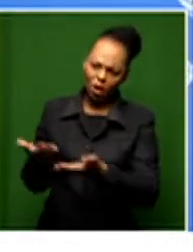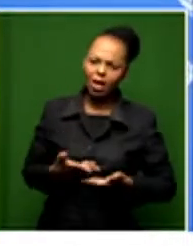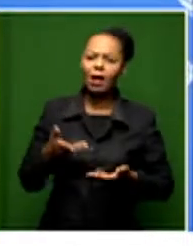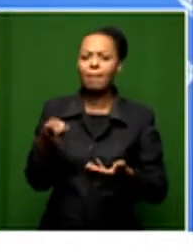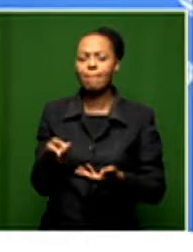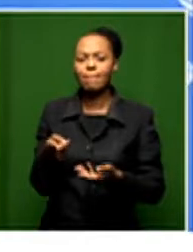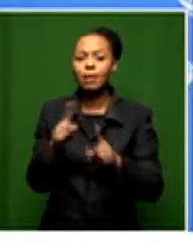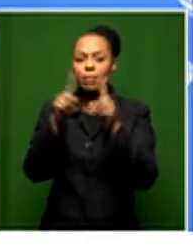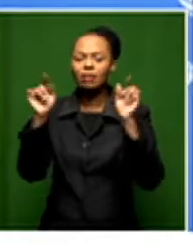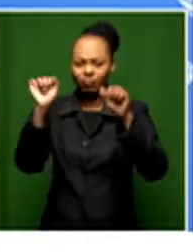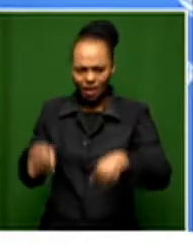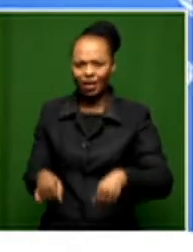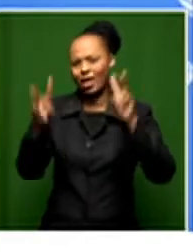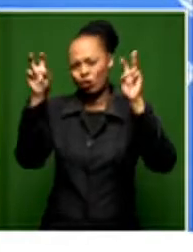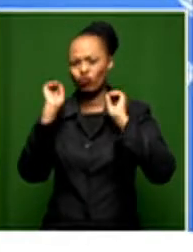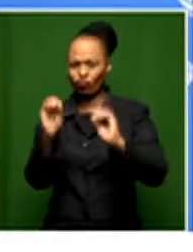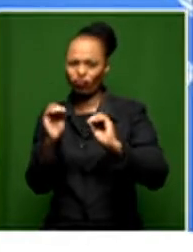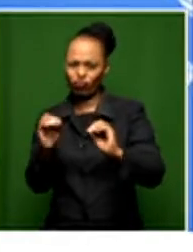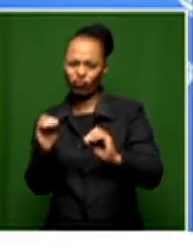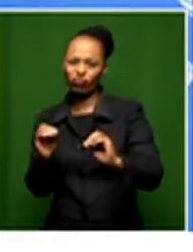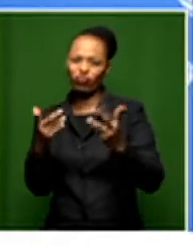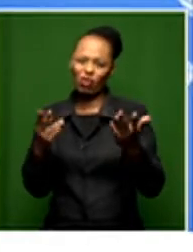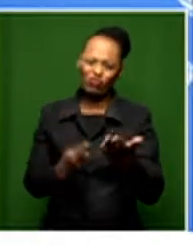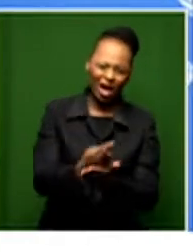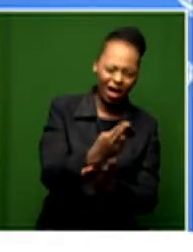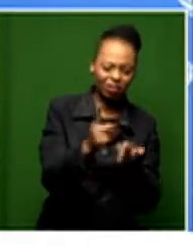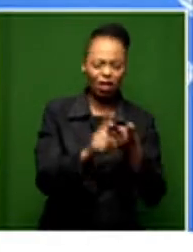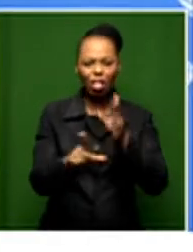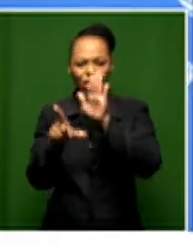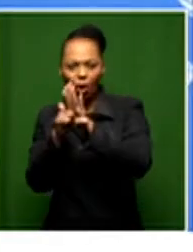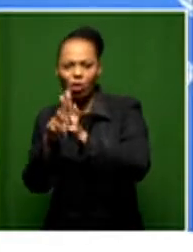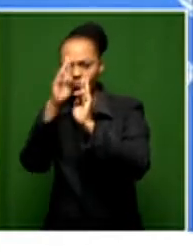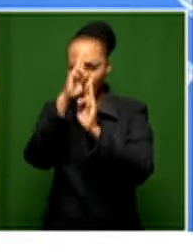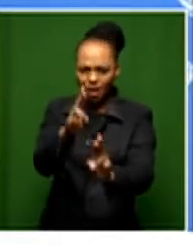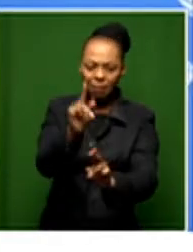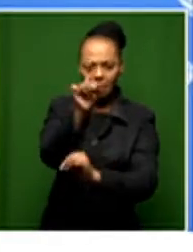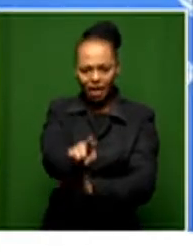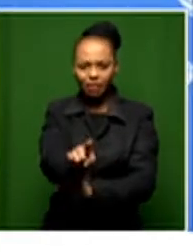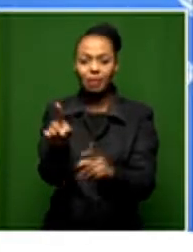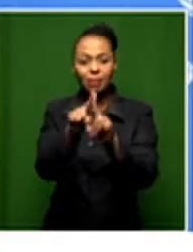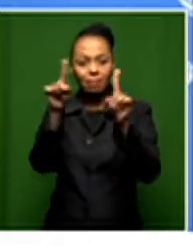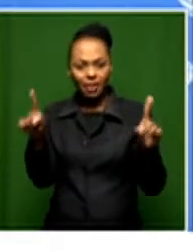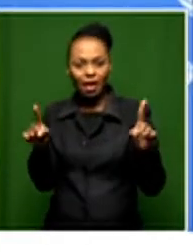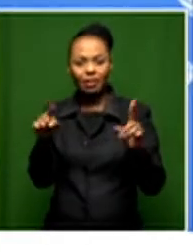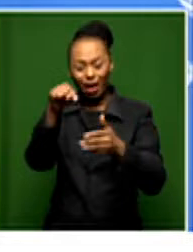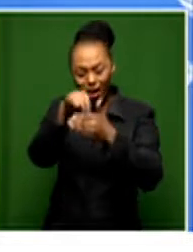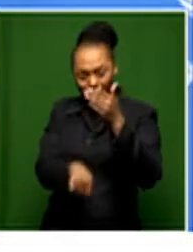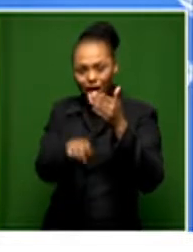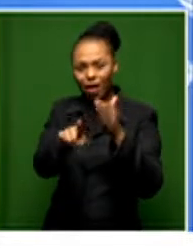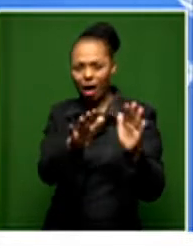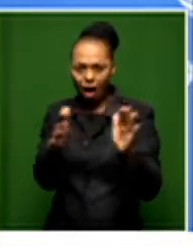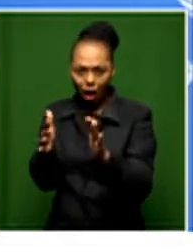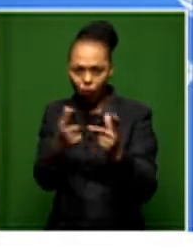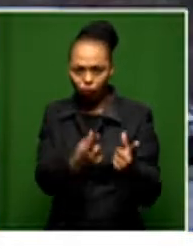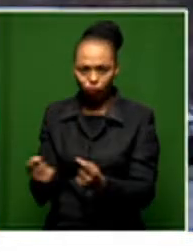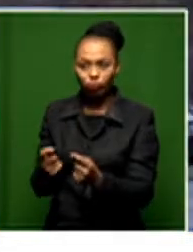are issues of rights and law that need to be respected, but the details of how that works out will be